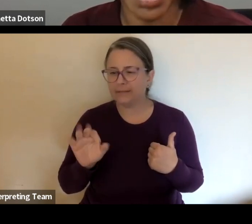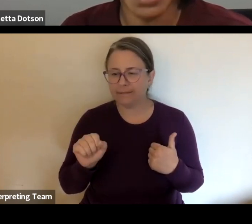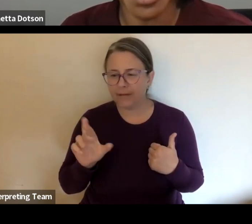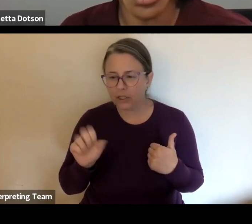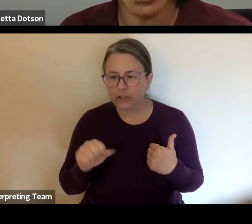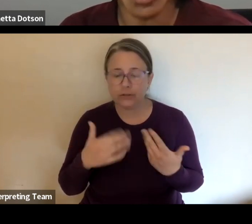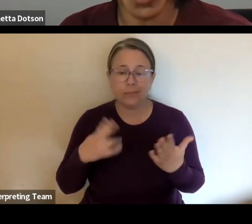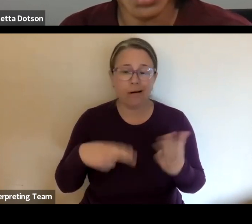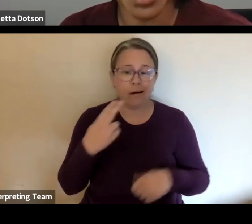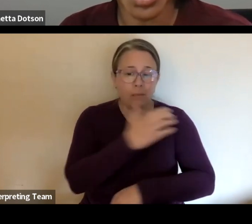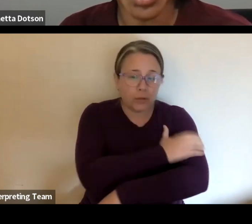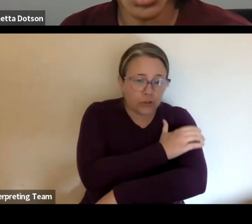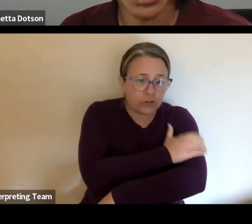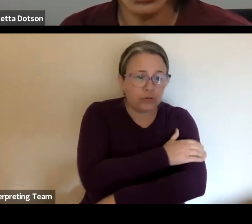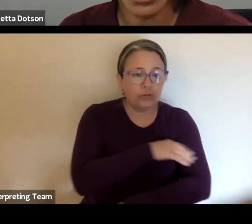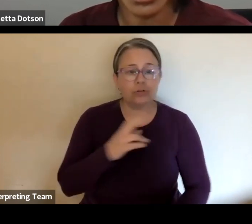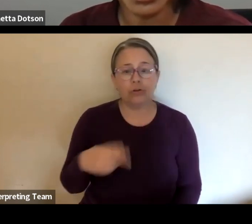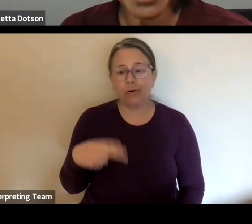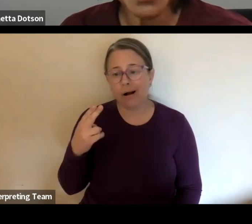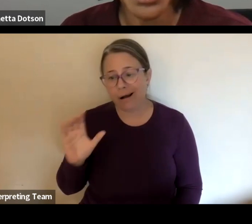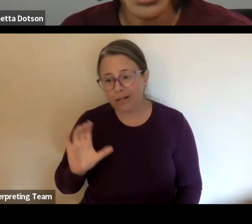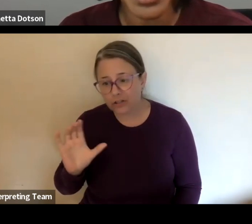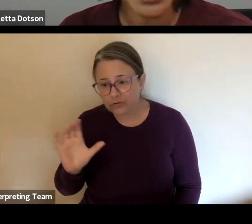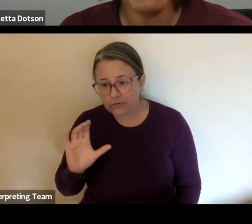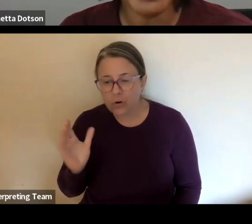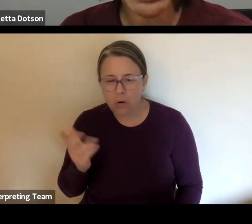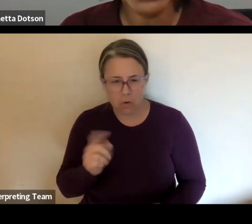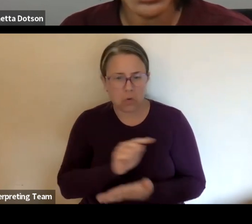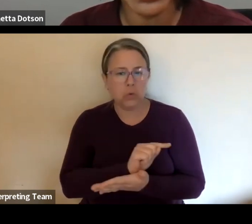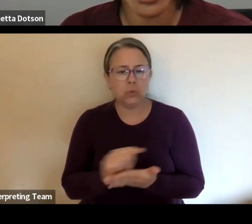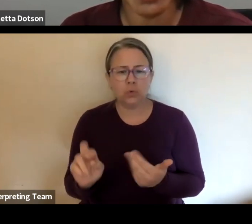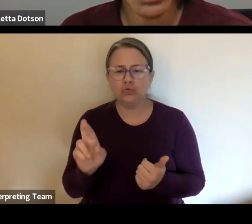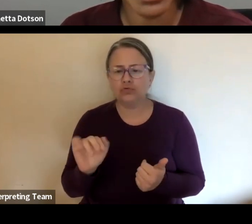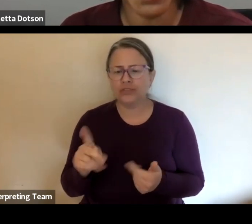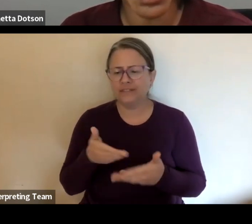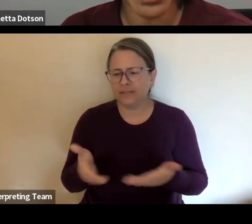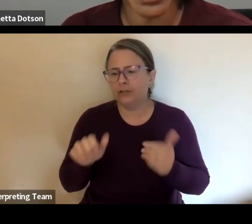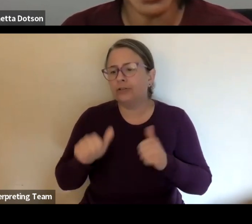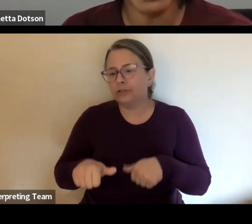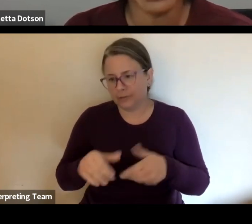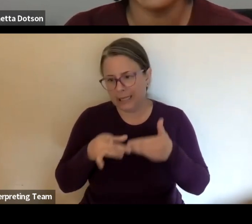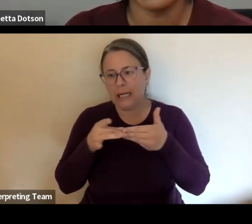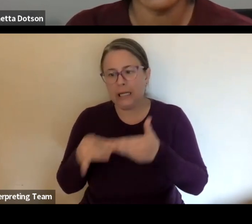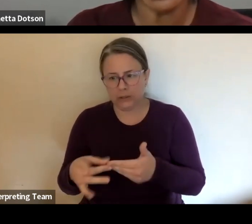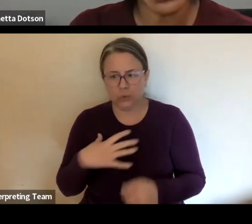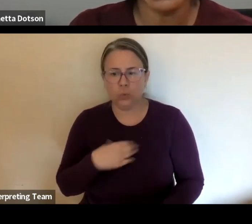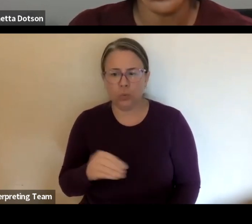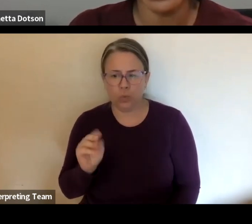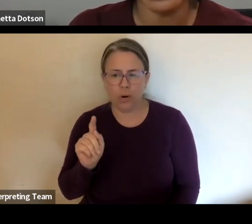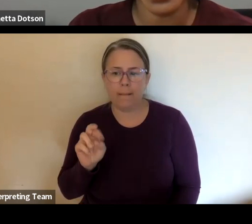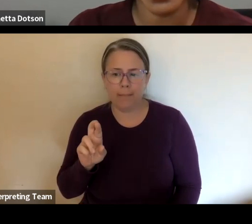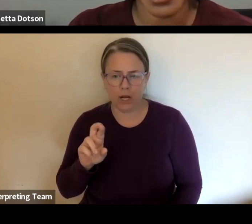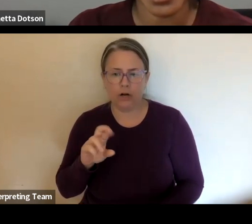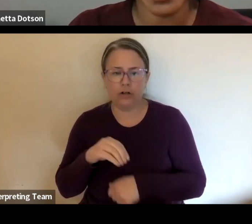lead to lesions in the brain, in particular those white matter lesions. And that can be exacerbated